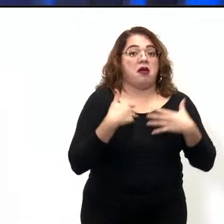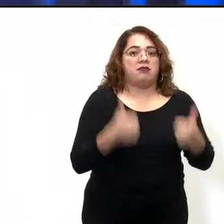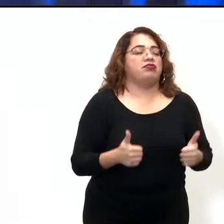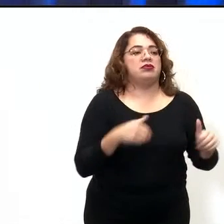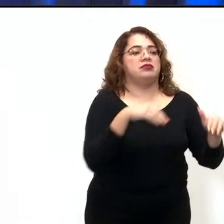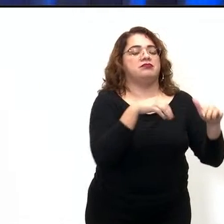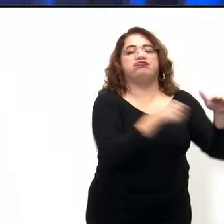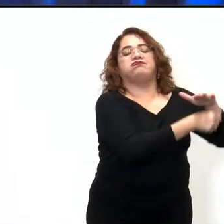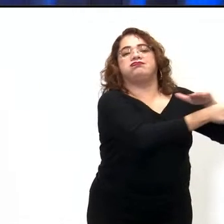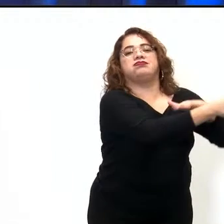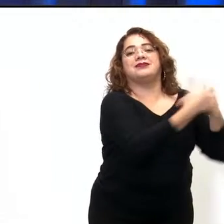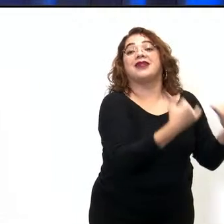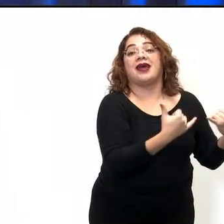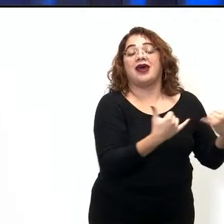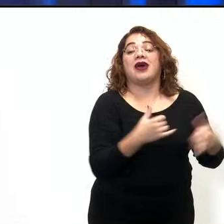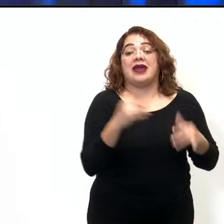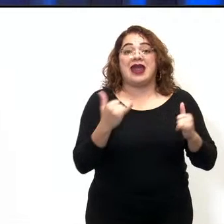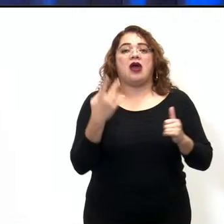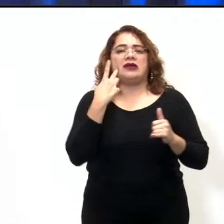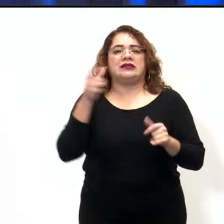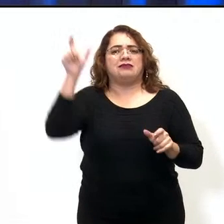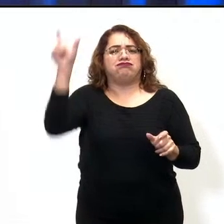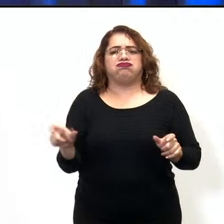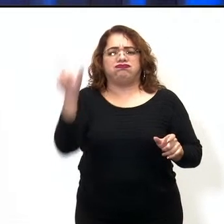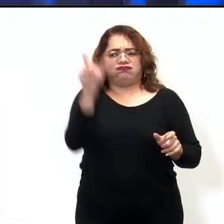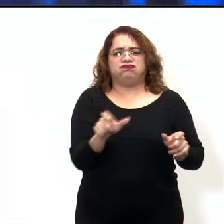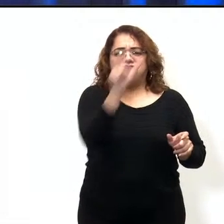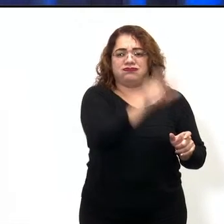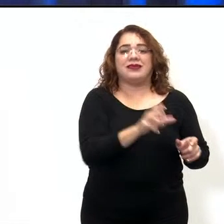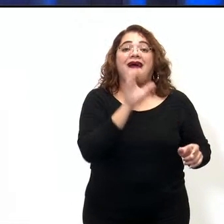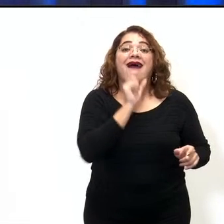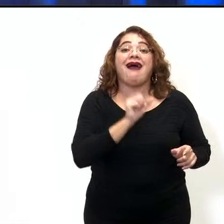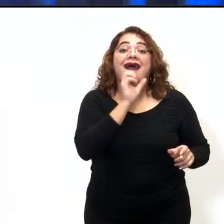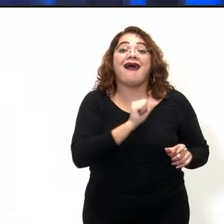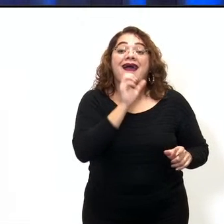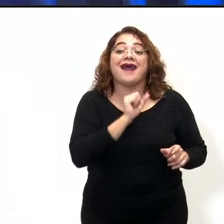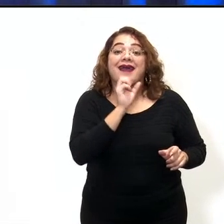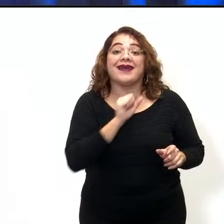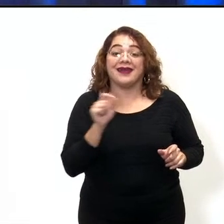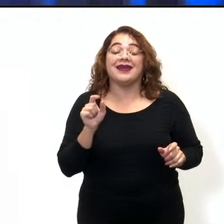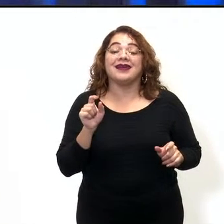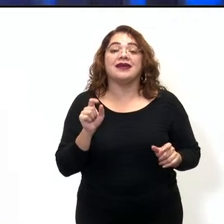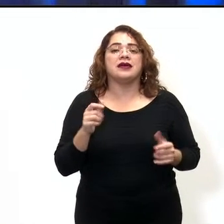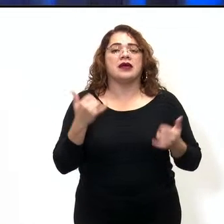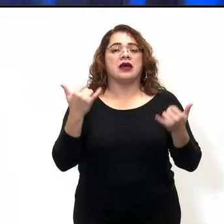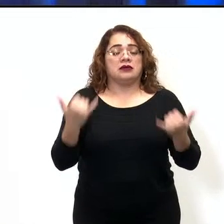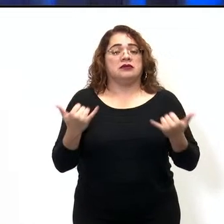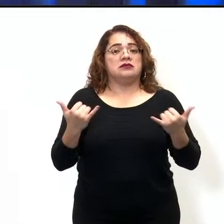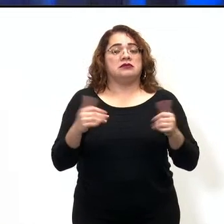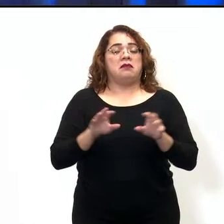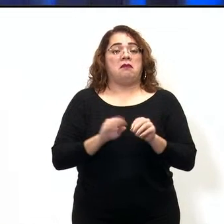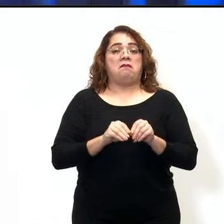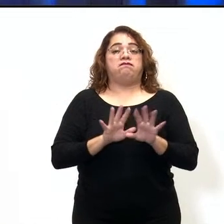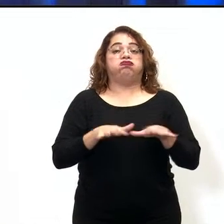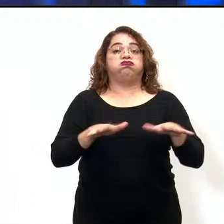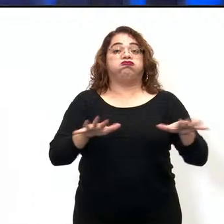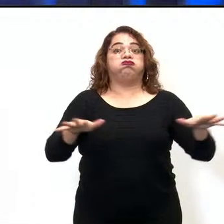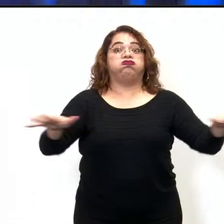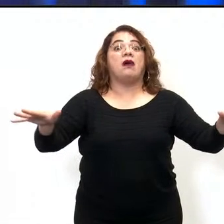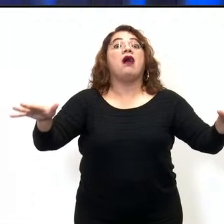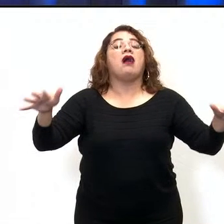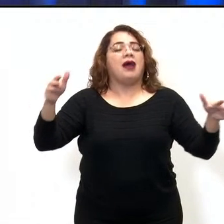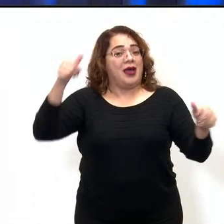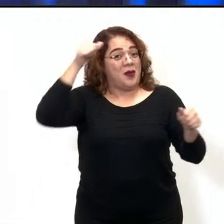which is our confirmed cases by age, you can also see this is no longer a pandemic that's only affecting our seniors